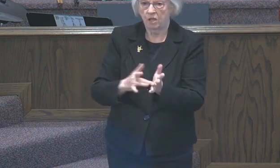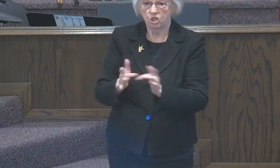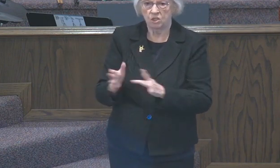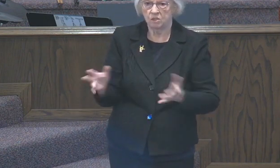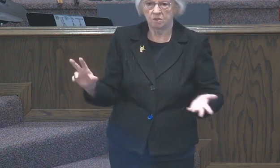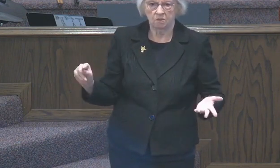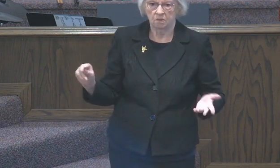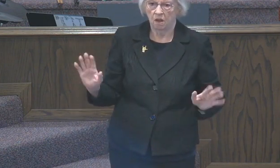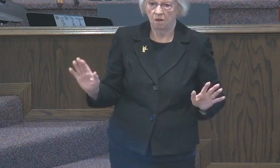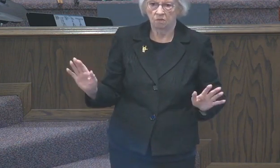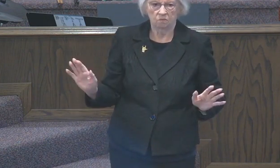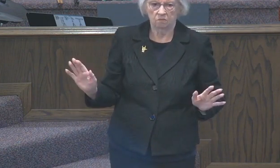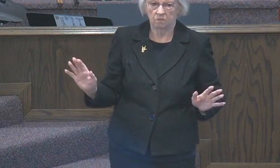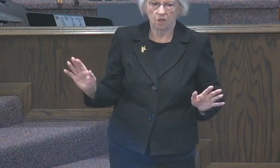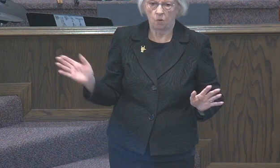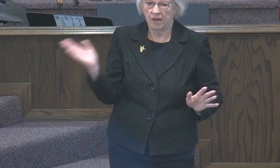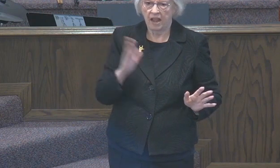That's the worldly wisdom.